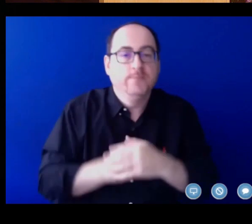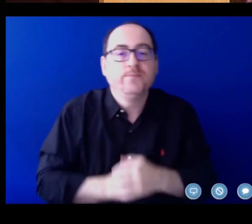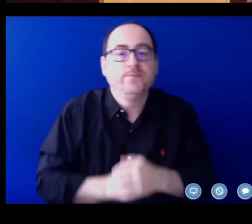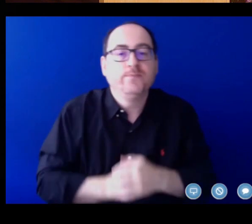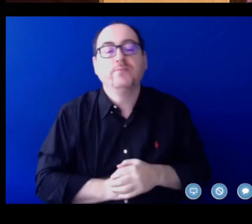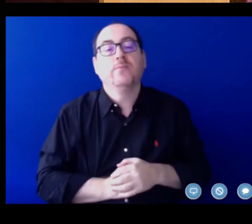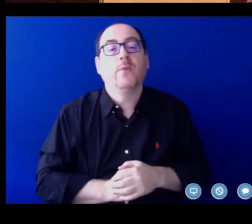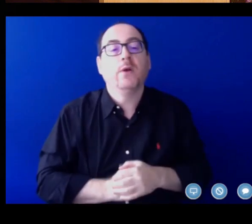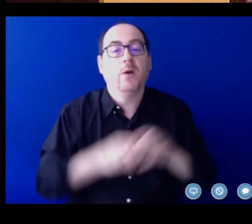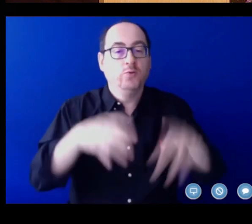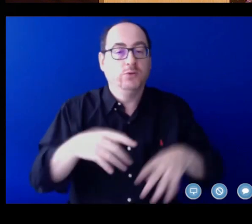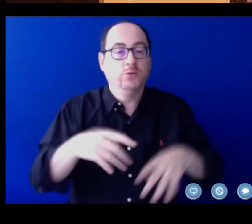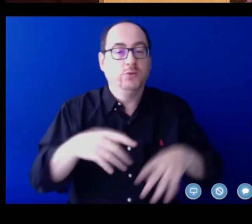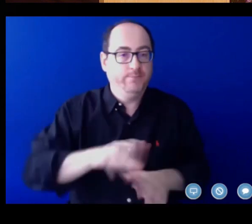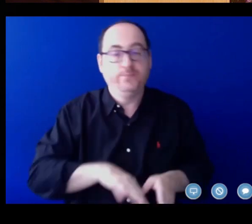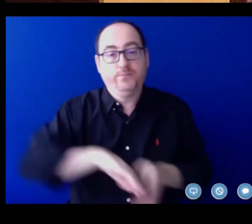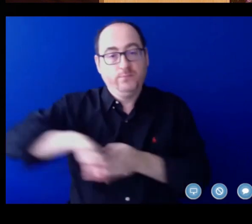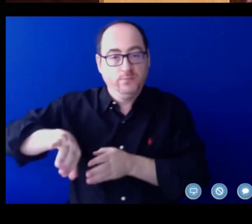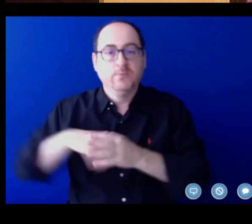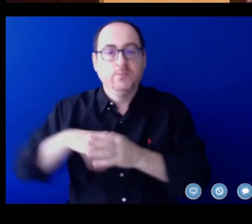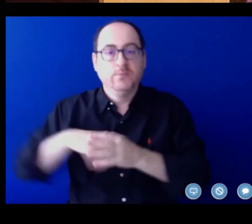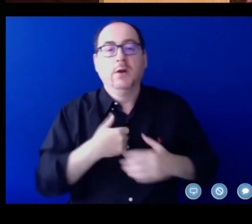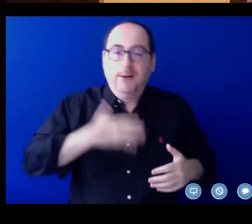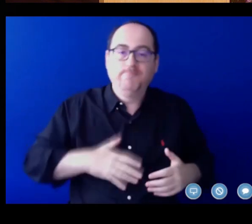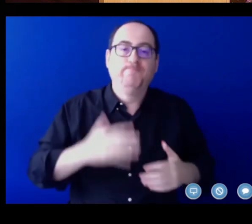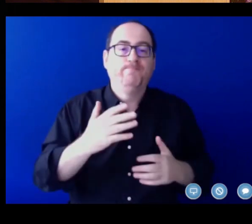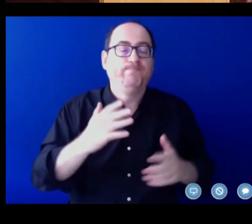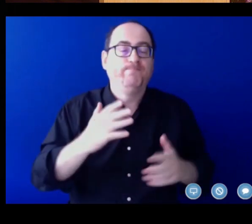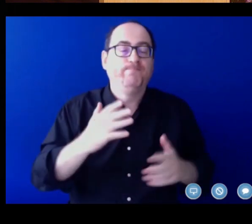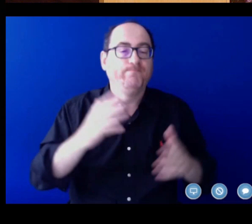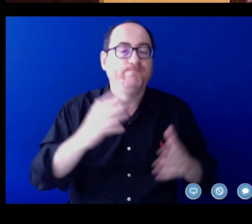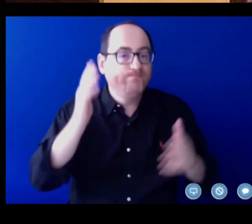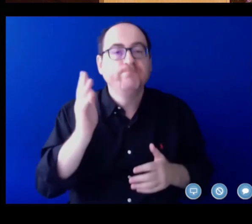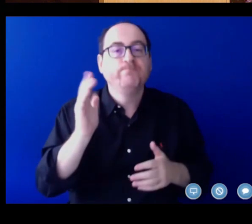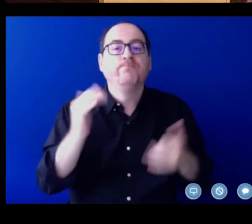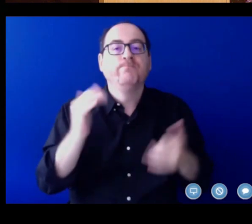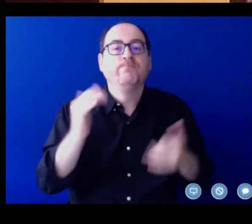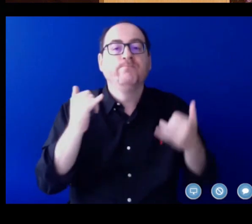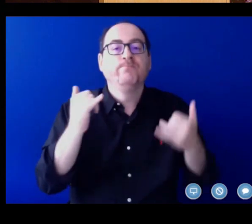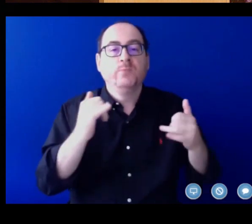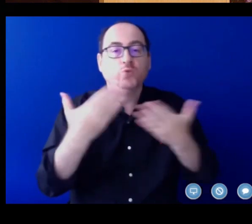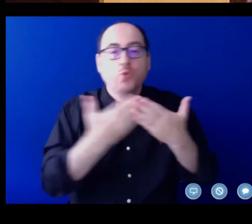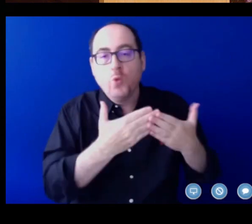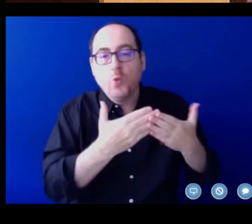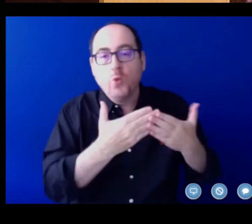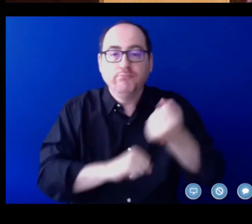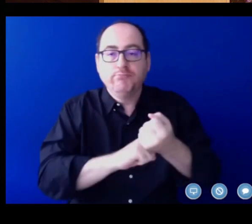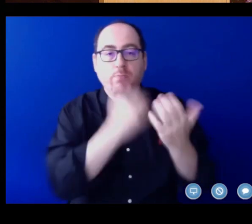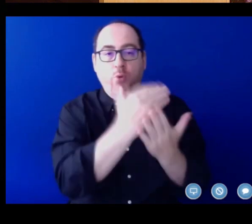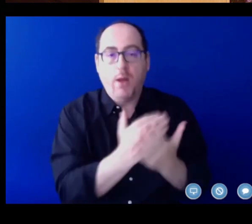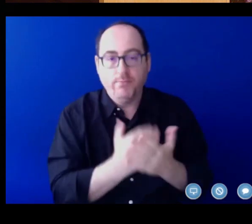between Foundation House and the Department of Education in Victoria, and also an organisation called the Centre for Multicultural